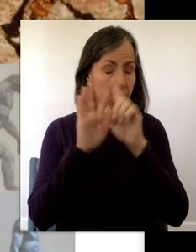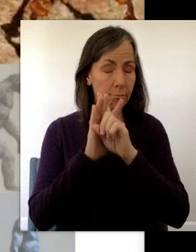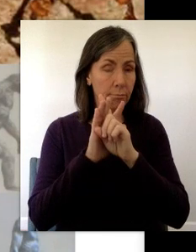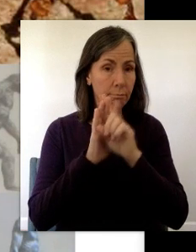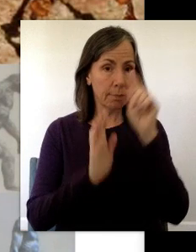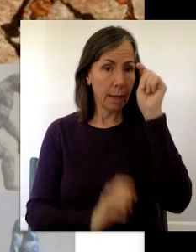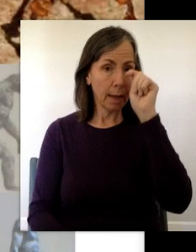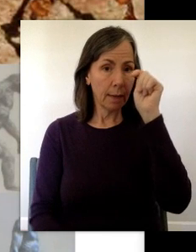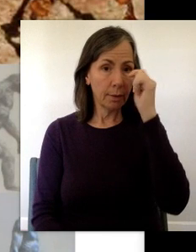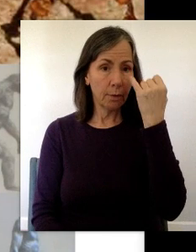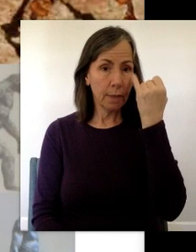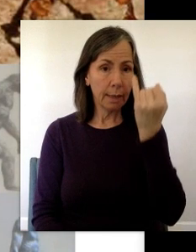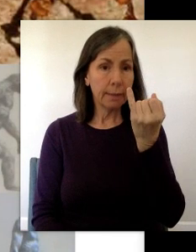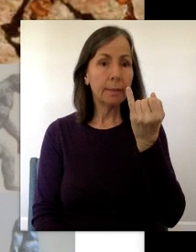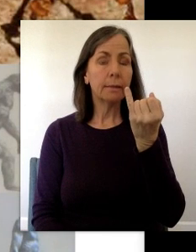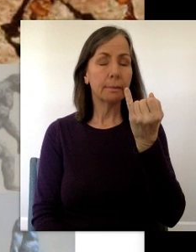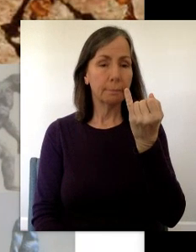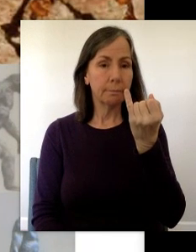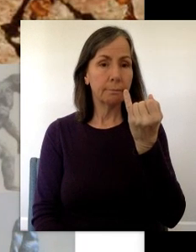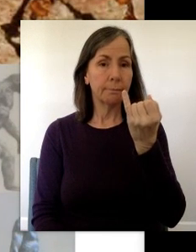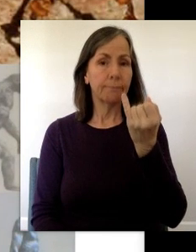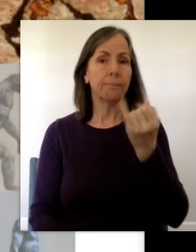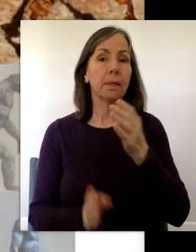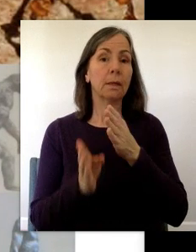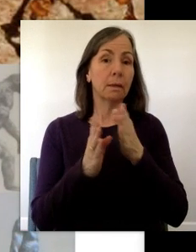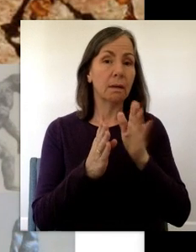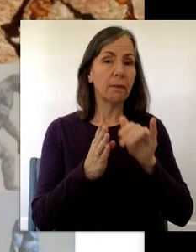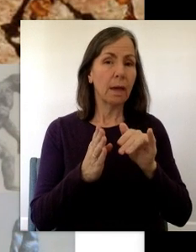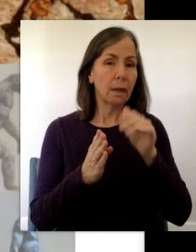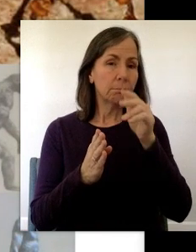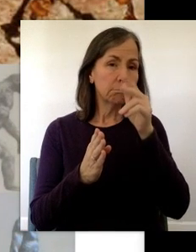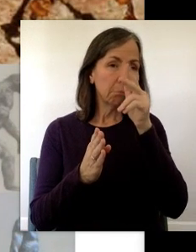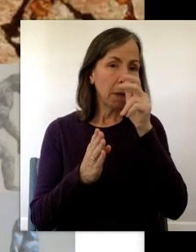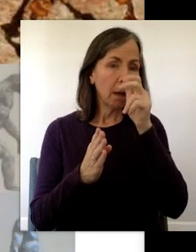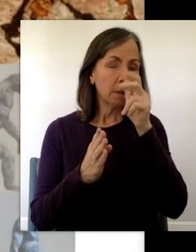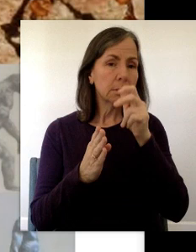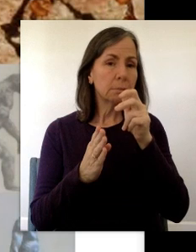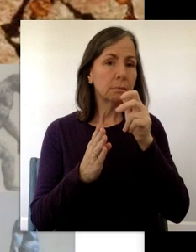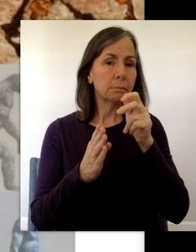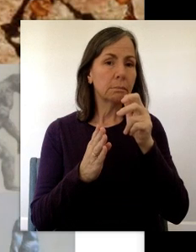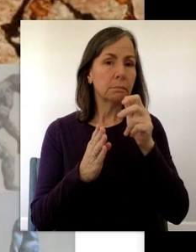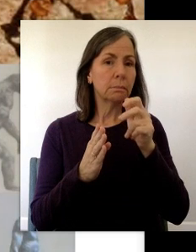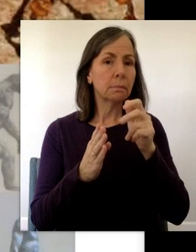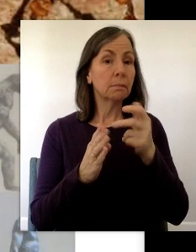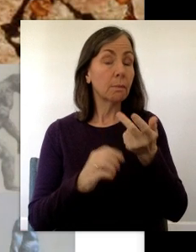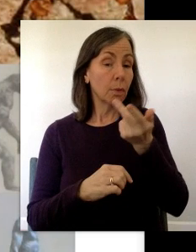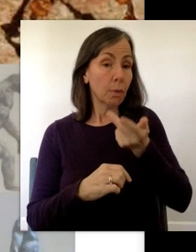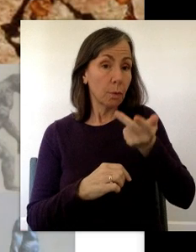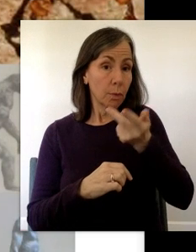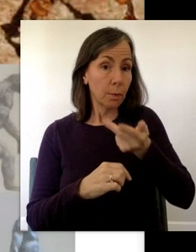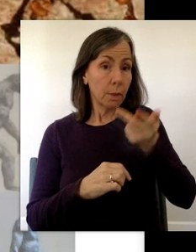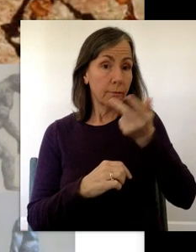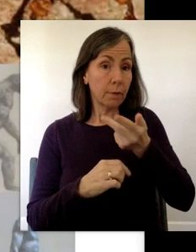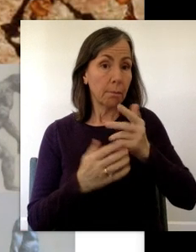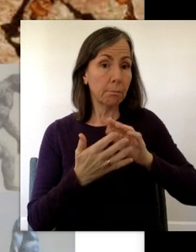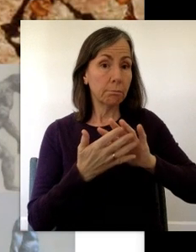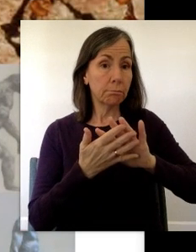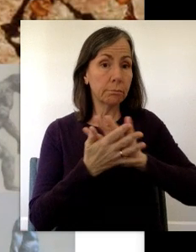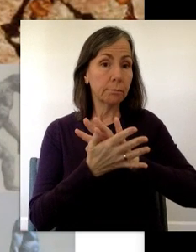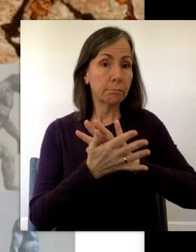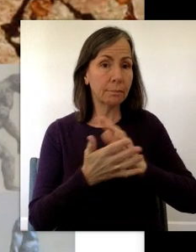This is just a whole bunch of organisms. You can see these insects obviously fit